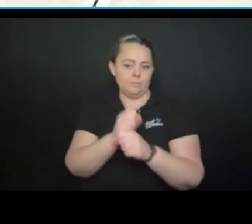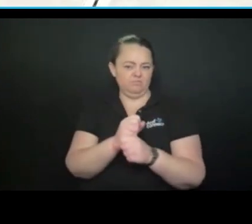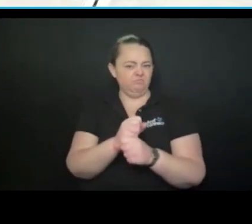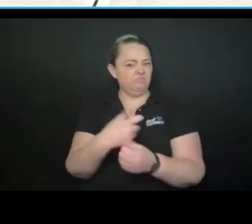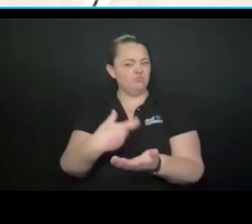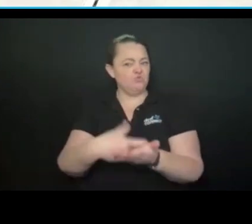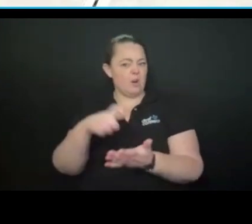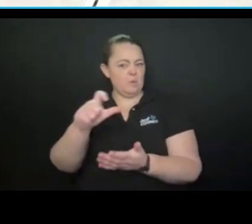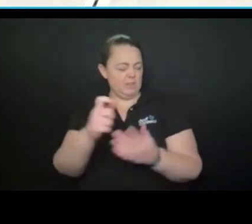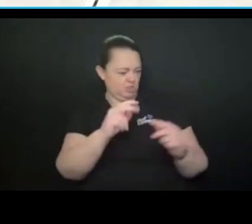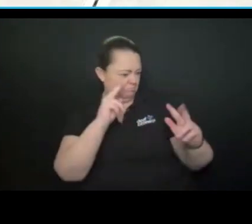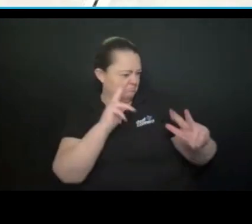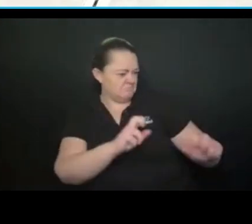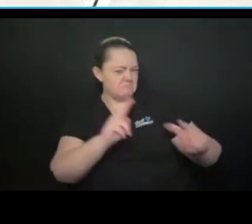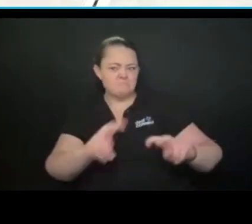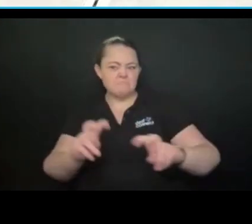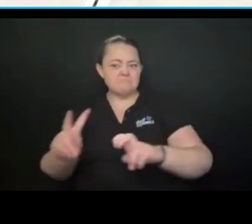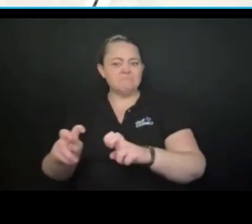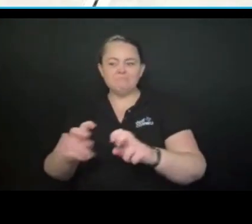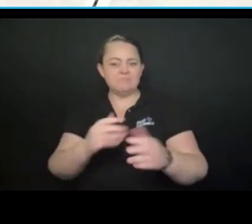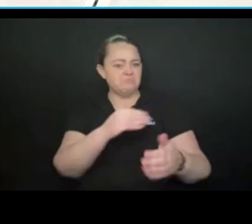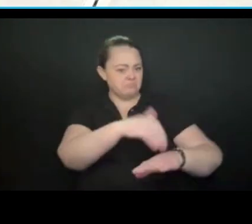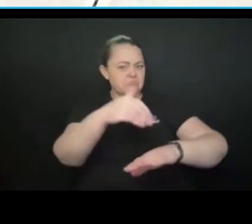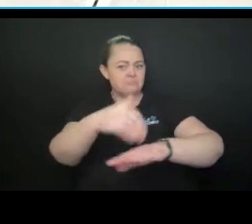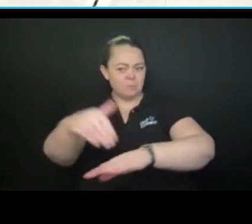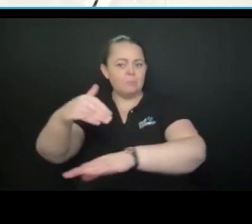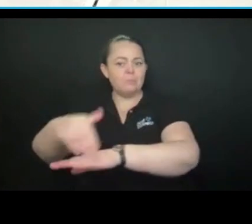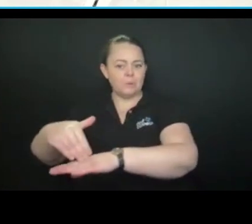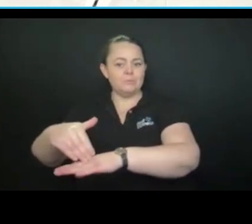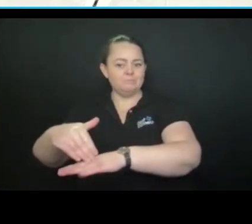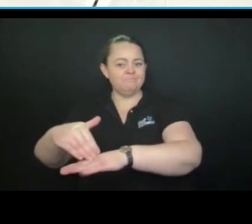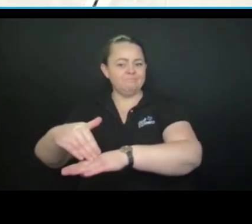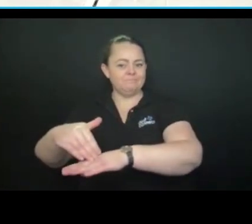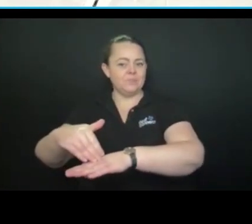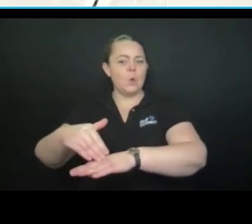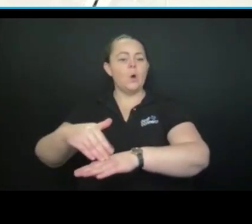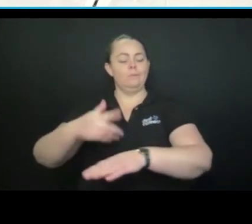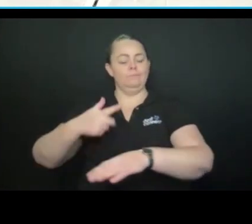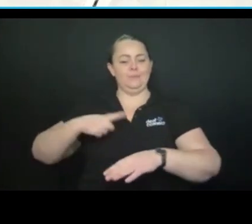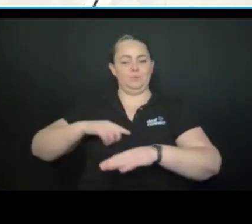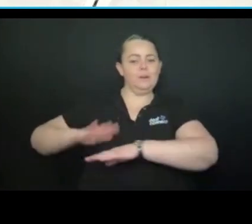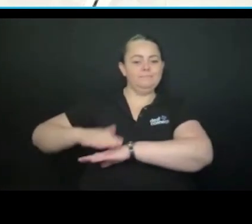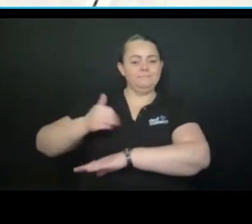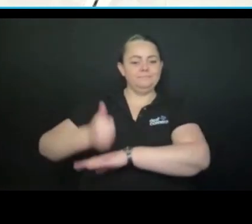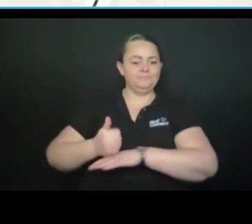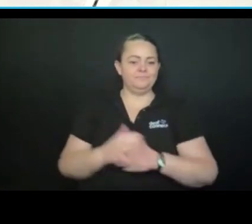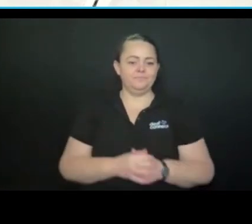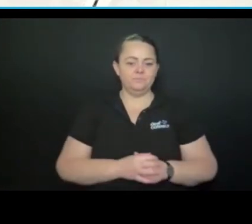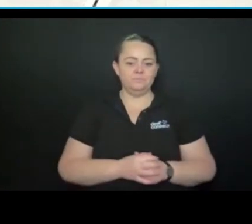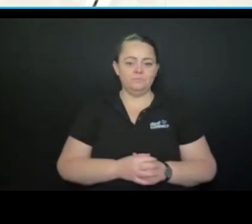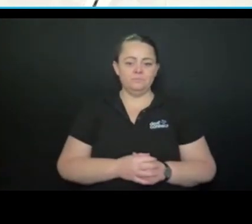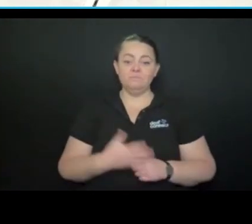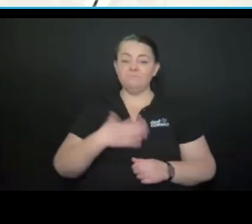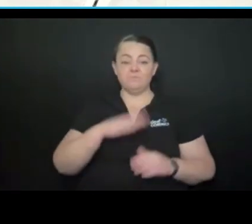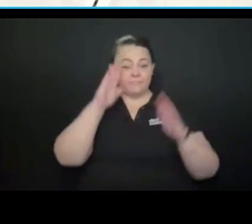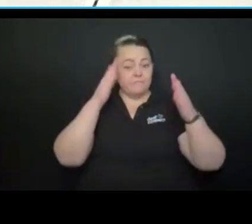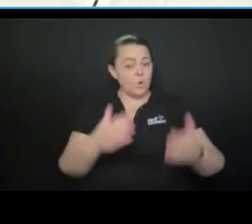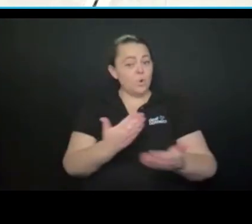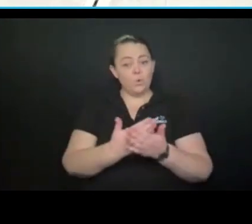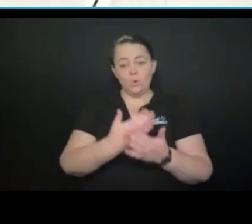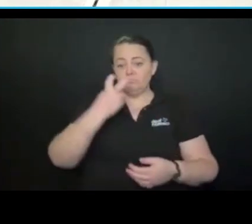the voices of people receiving aged care must be at its centre. To address the problem, the Royal Commission